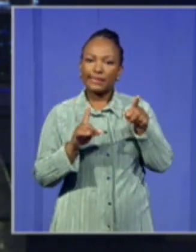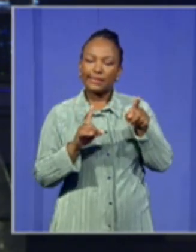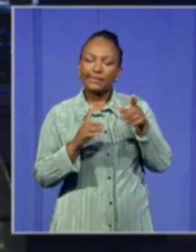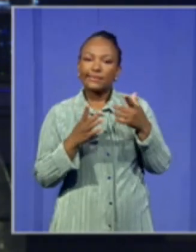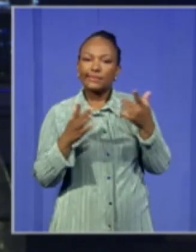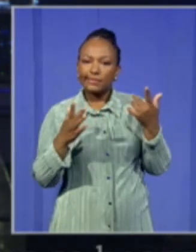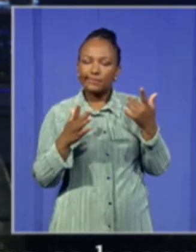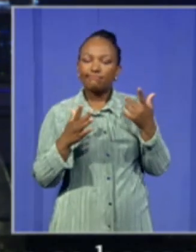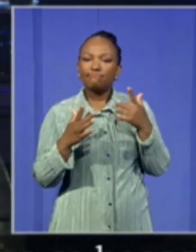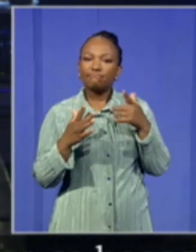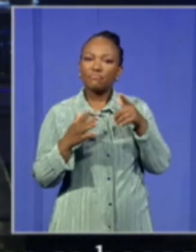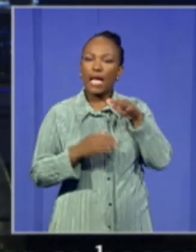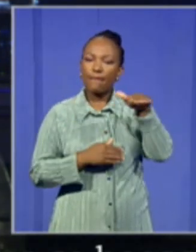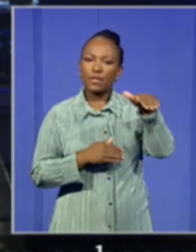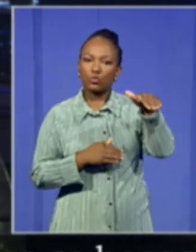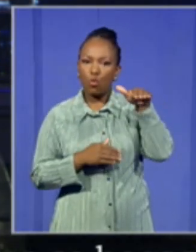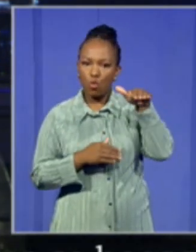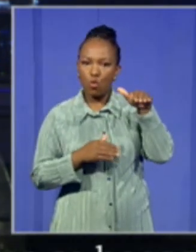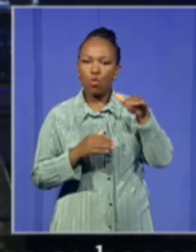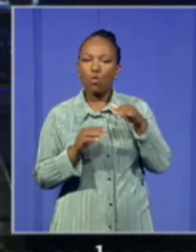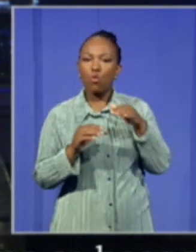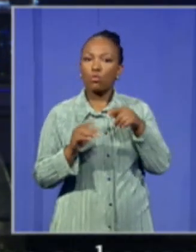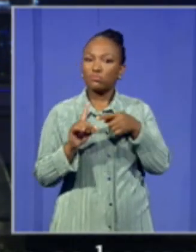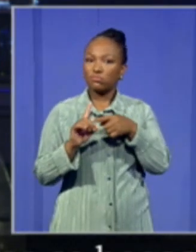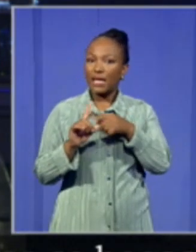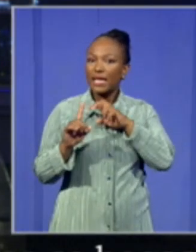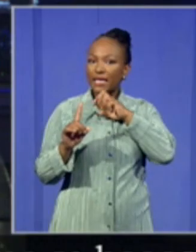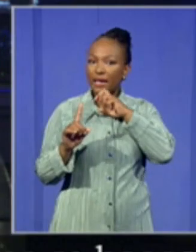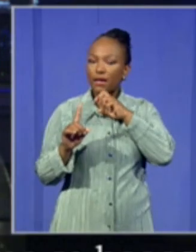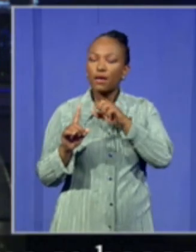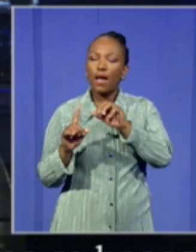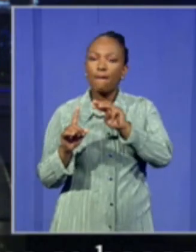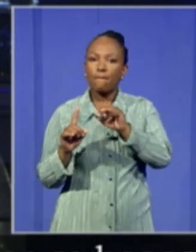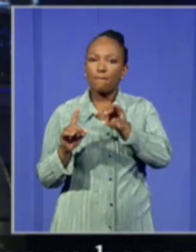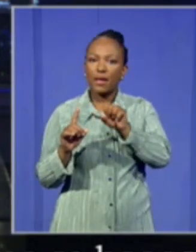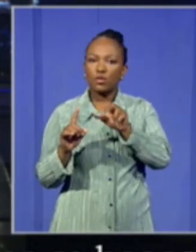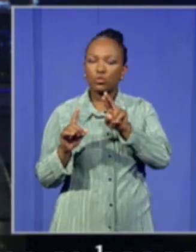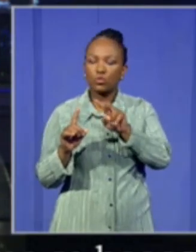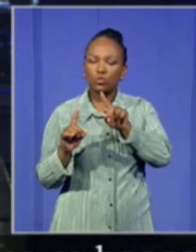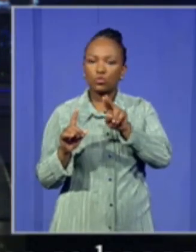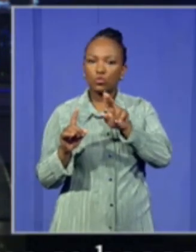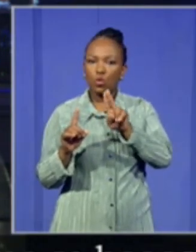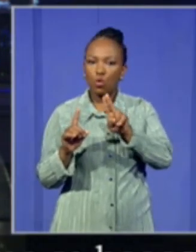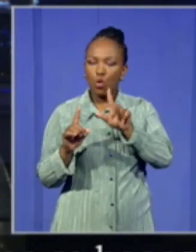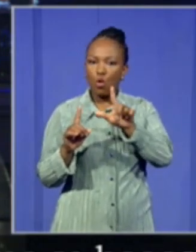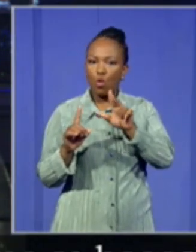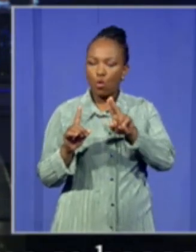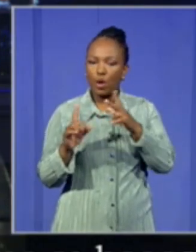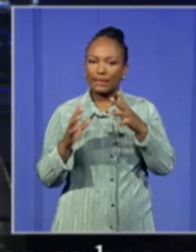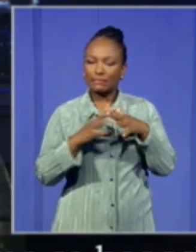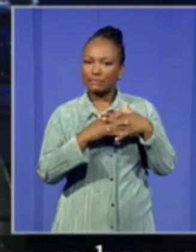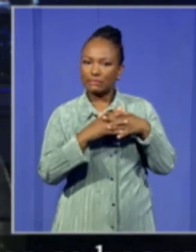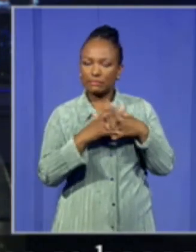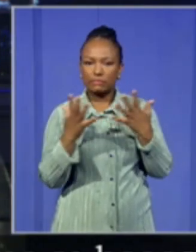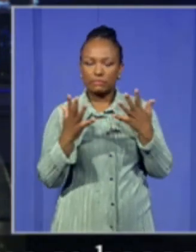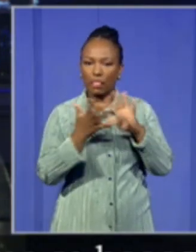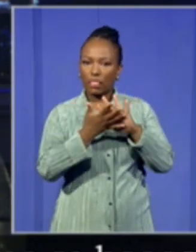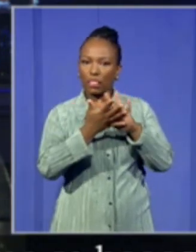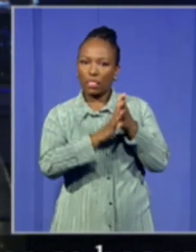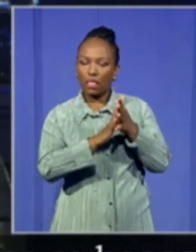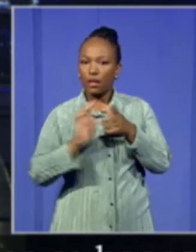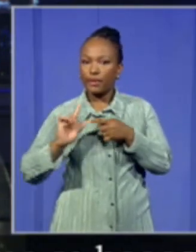kgosi ya morafe wa AmaZulu Misuzulu ka Zwelithini go senya serodumo sa bogosi jono. Seno ke morago ga gore